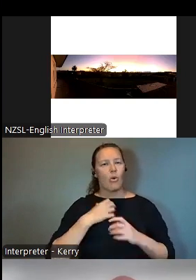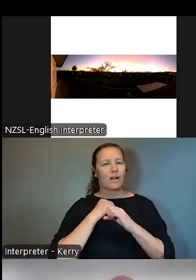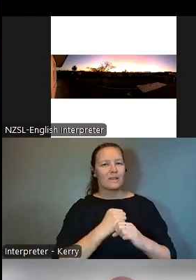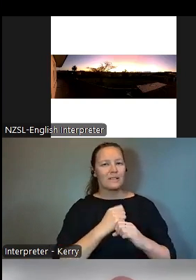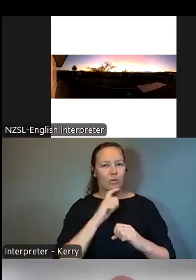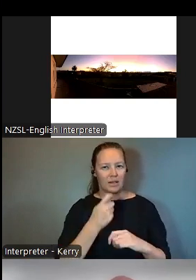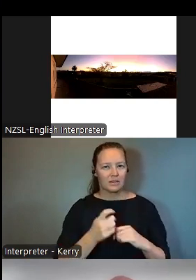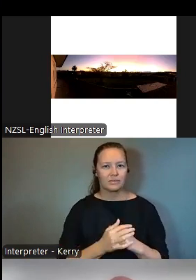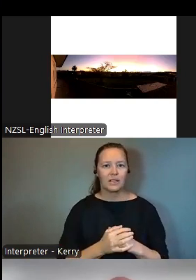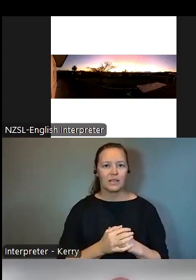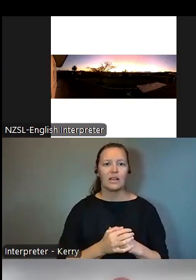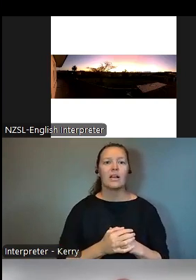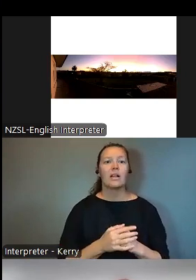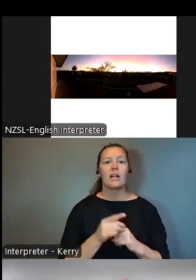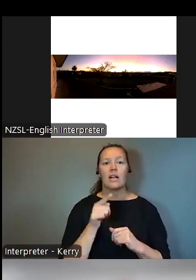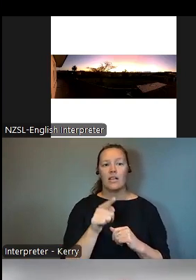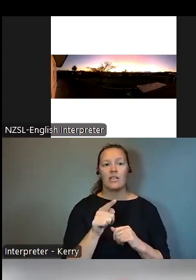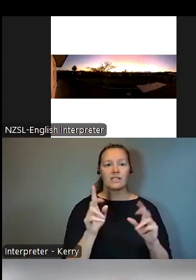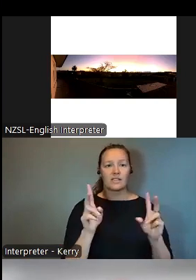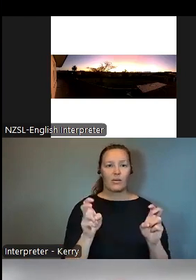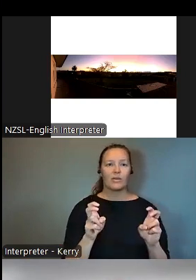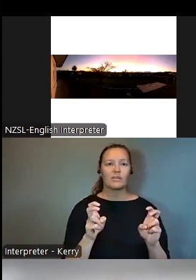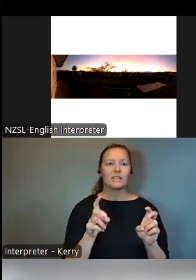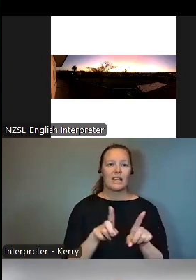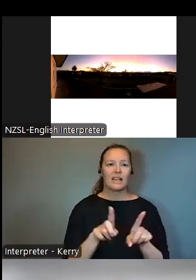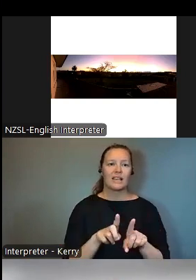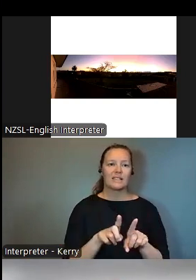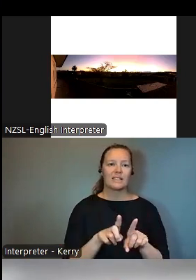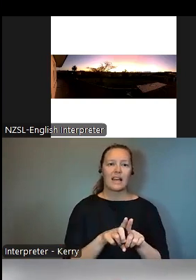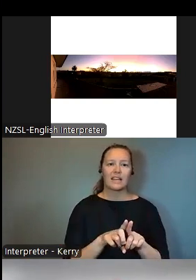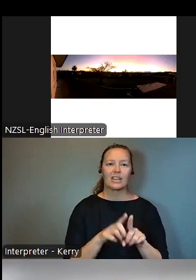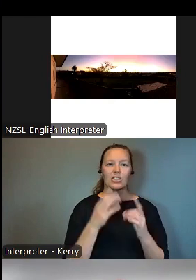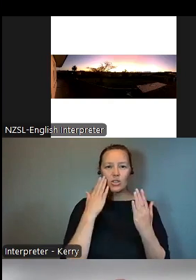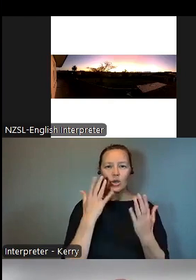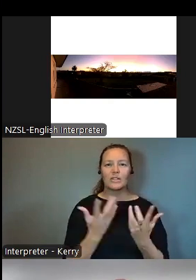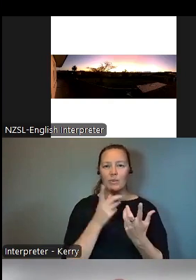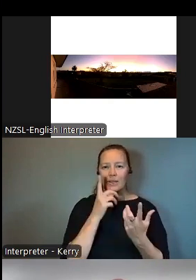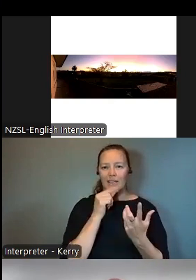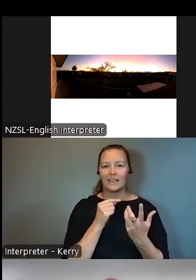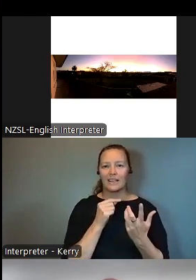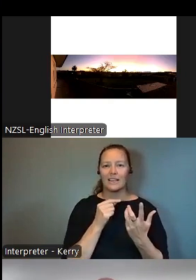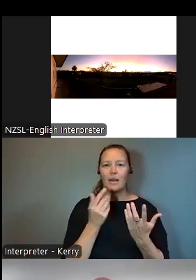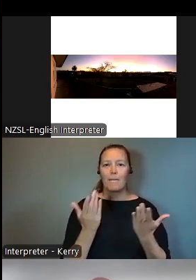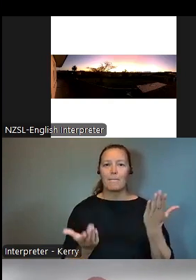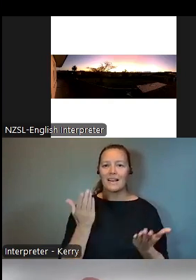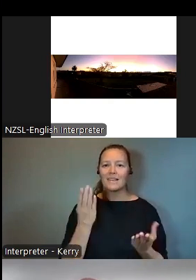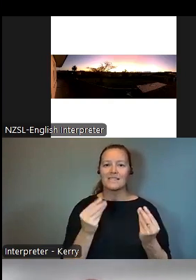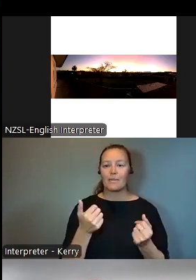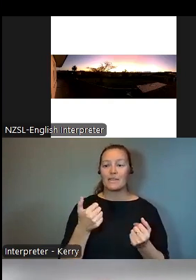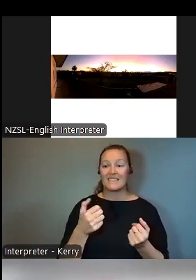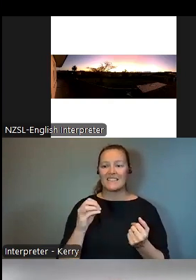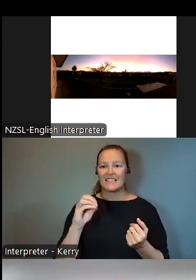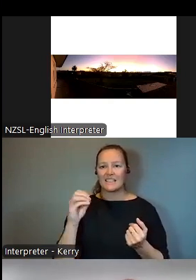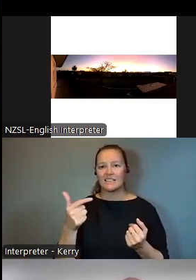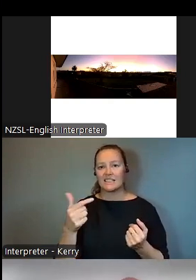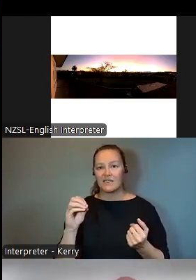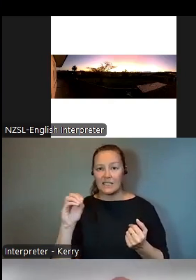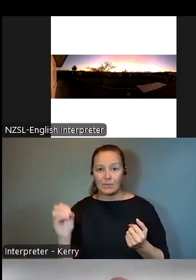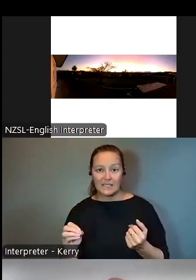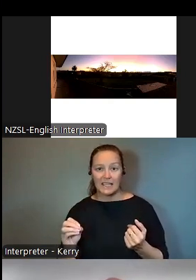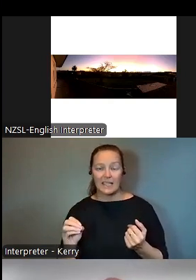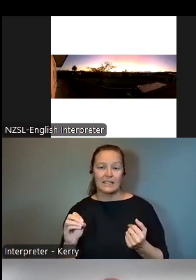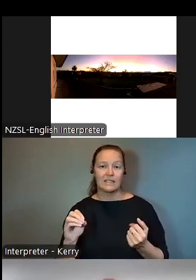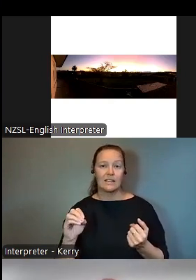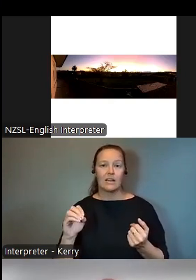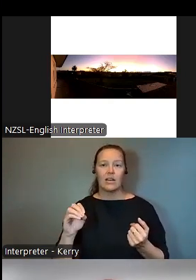and Sora, we've got a bit of a hint at how we can counteract some of that 60%, 60 to